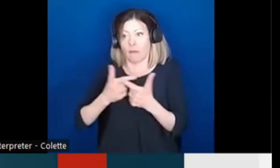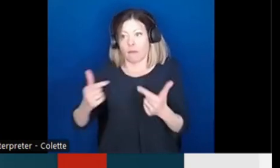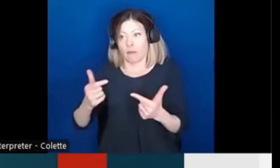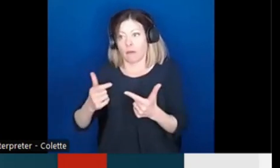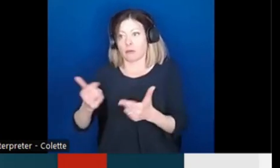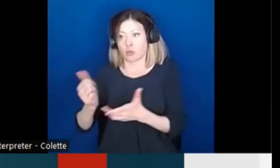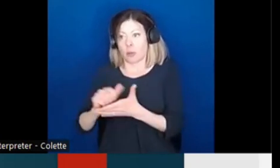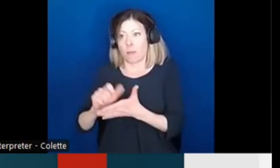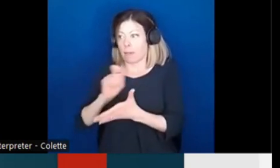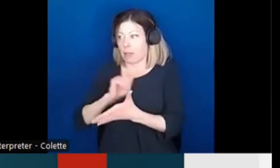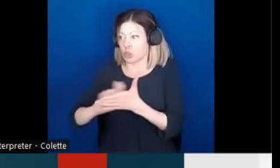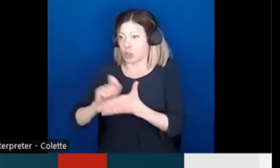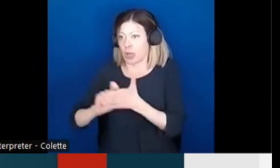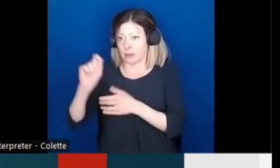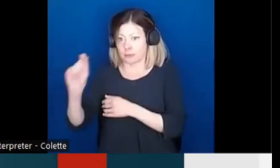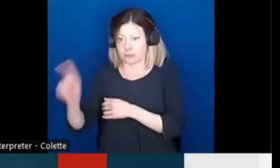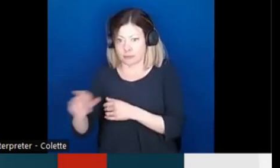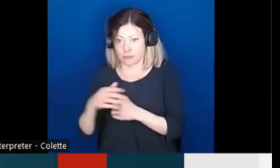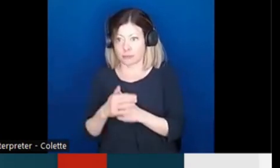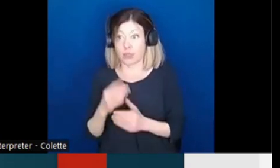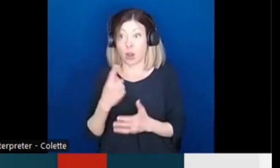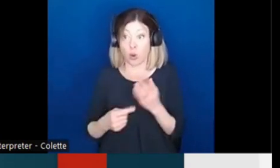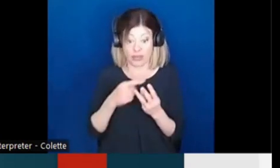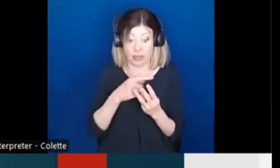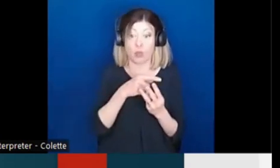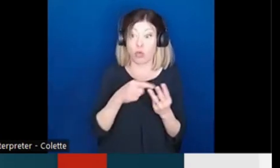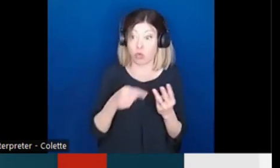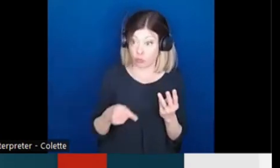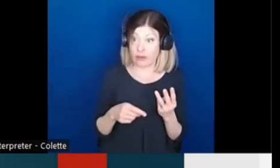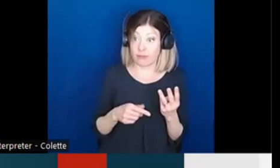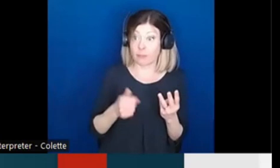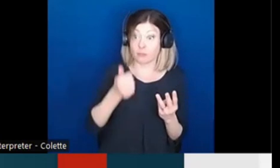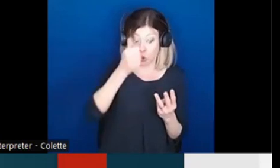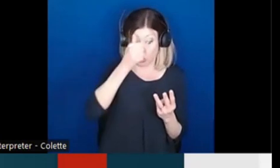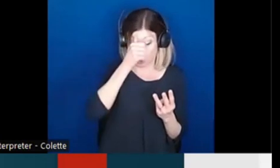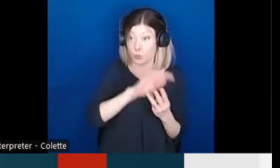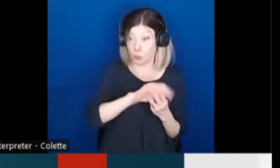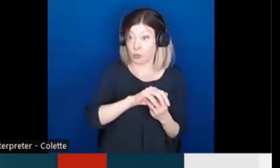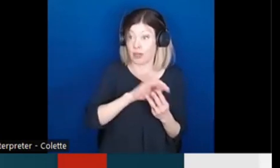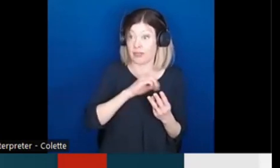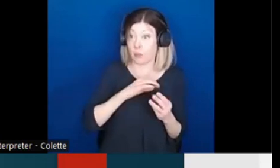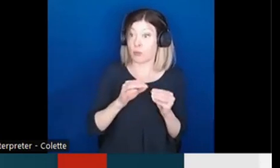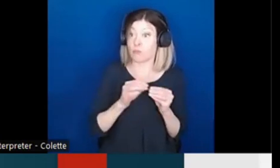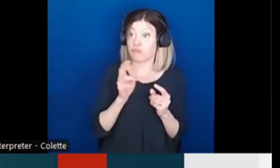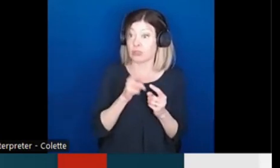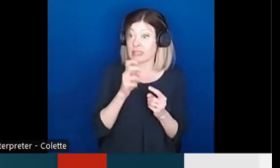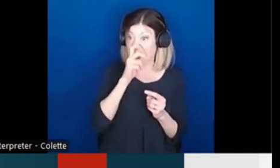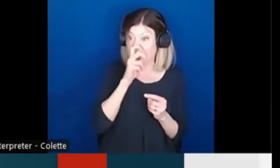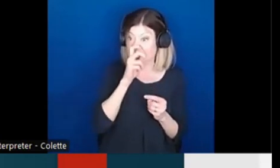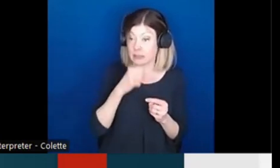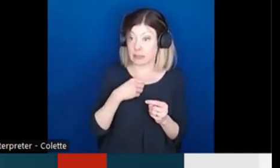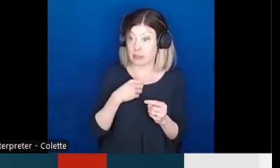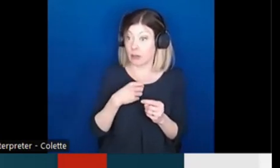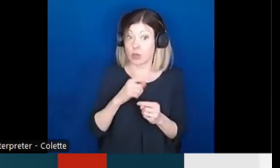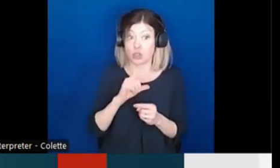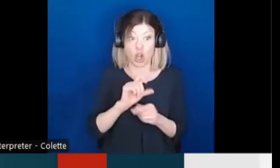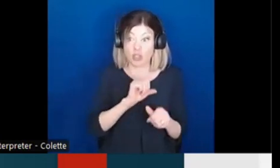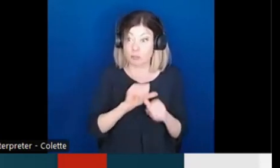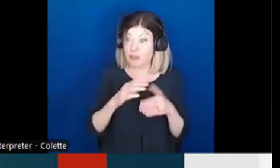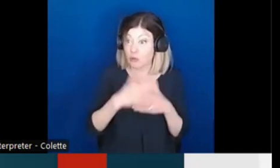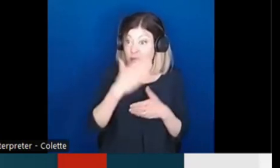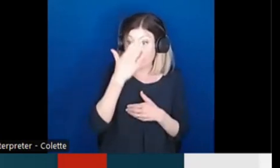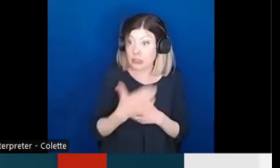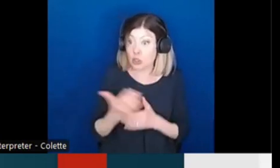nobody outside the 3 of them knew who they were. The publisher didn't know, Charlotte's best friend didn't know, Bramwell didn't